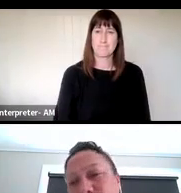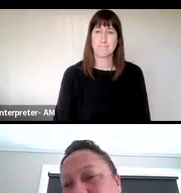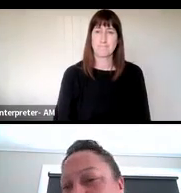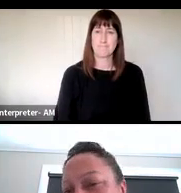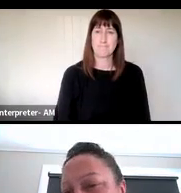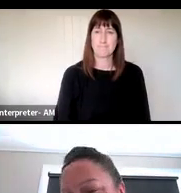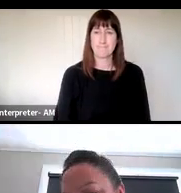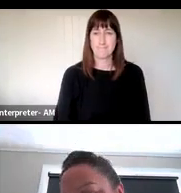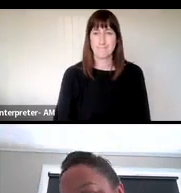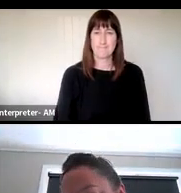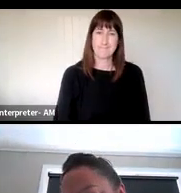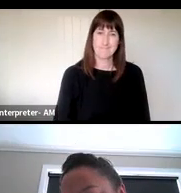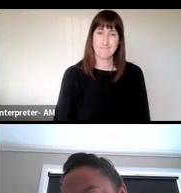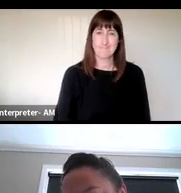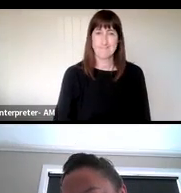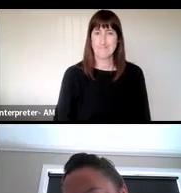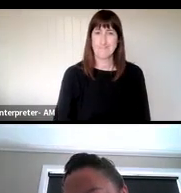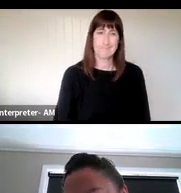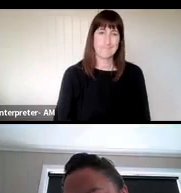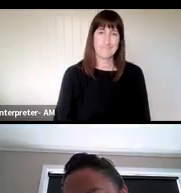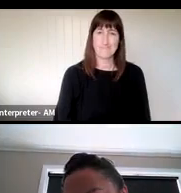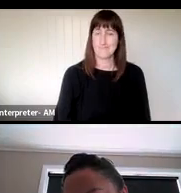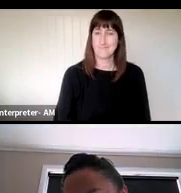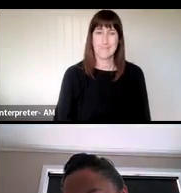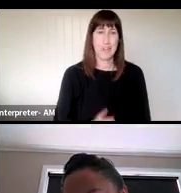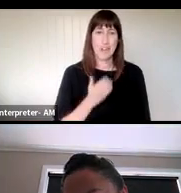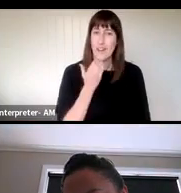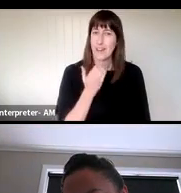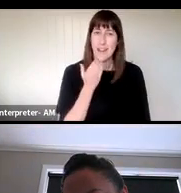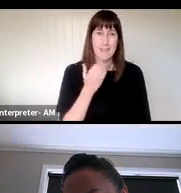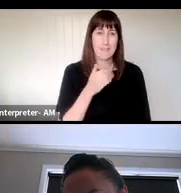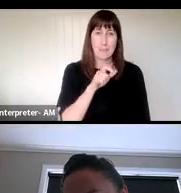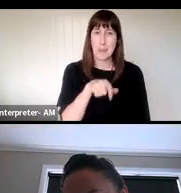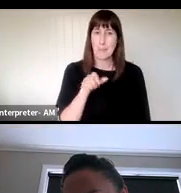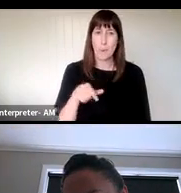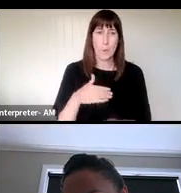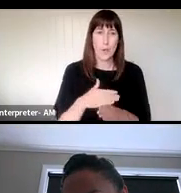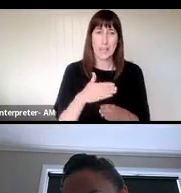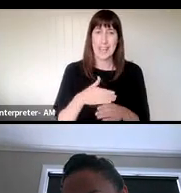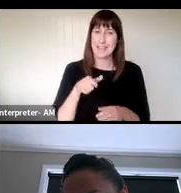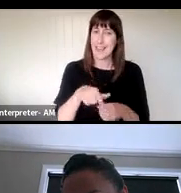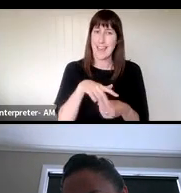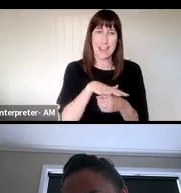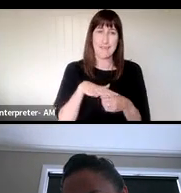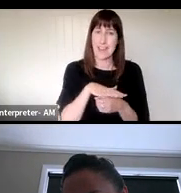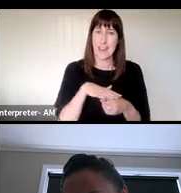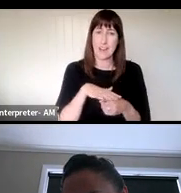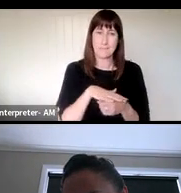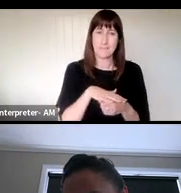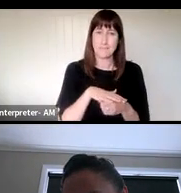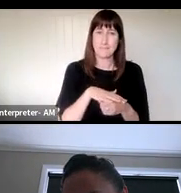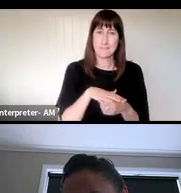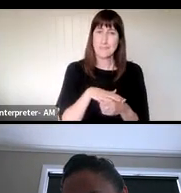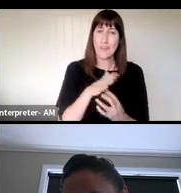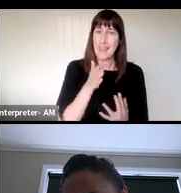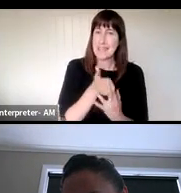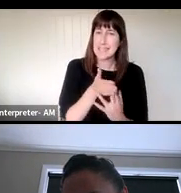yeah, there's a sort of a lack of resource or lack of people working in the area of accessibility as well.